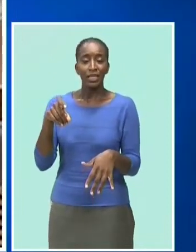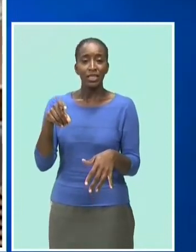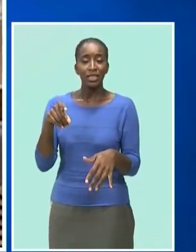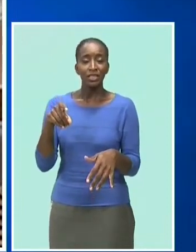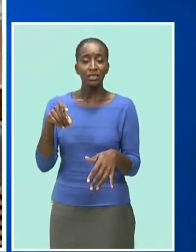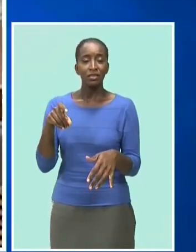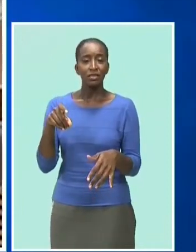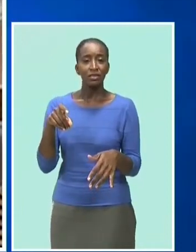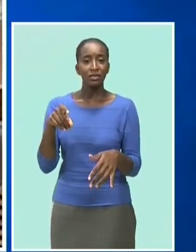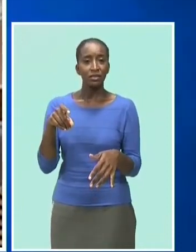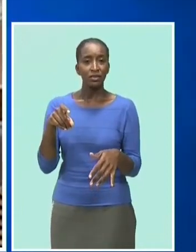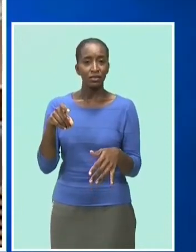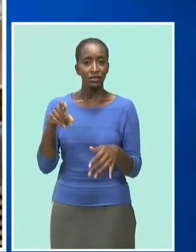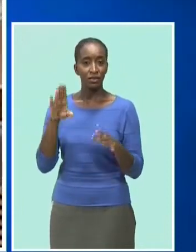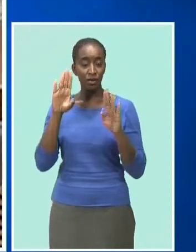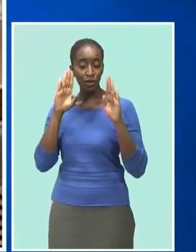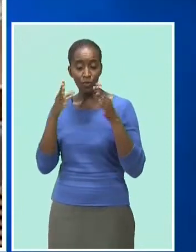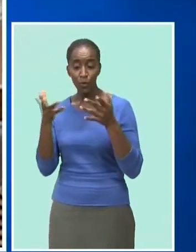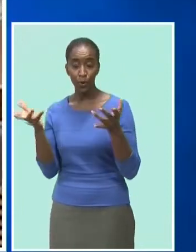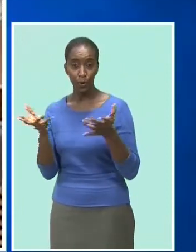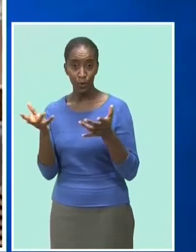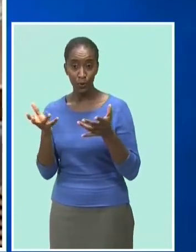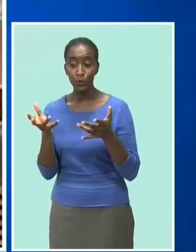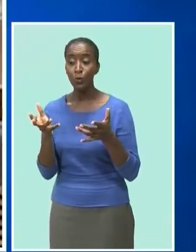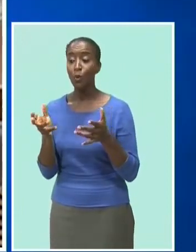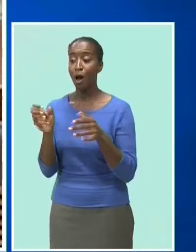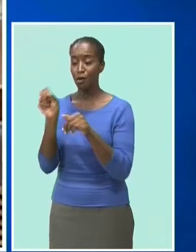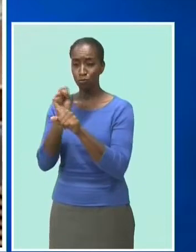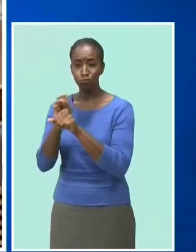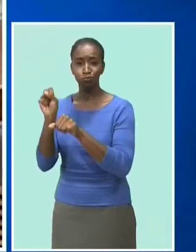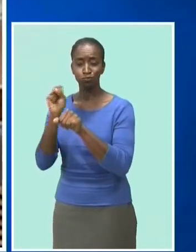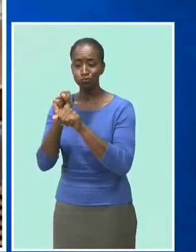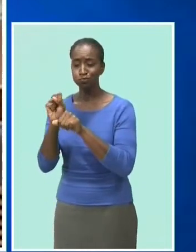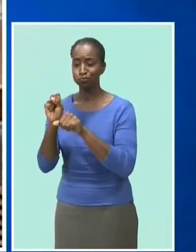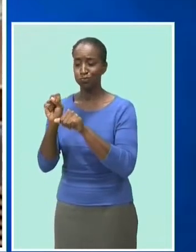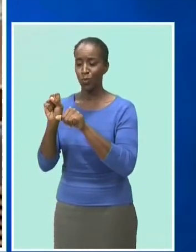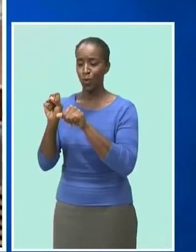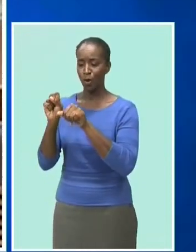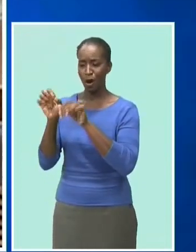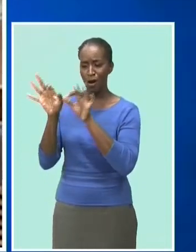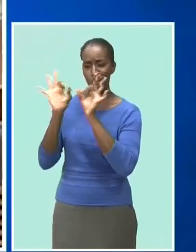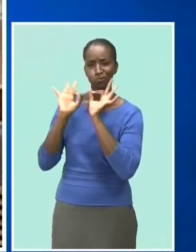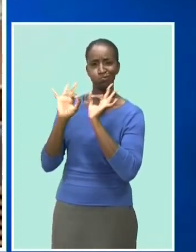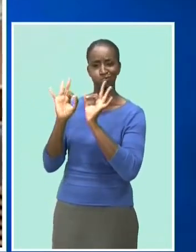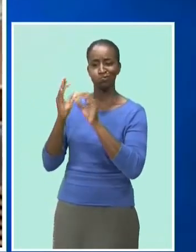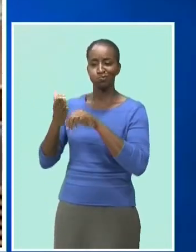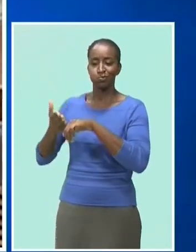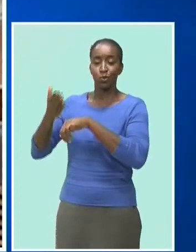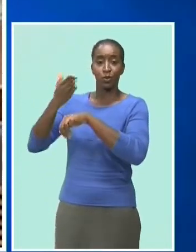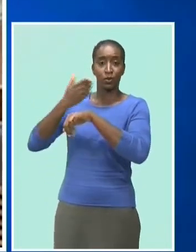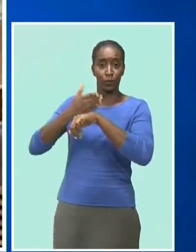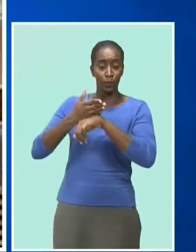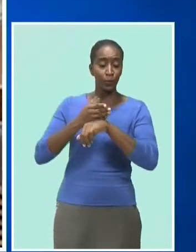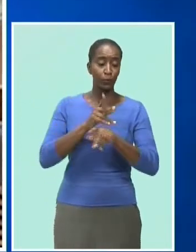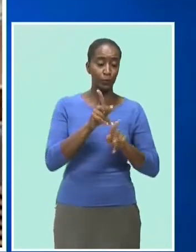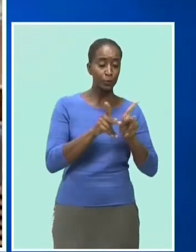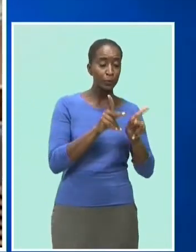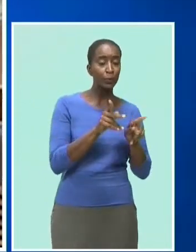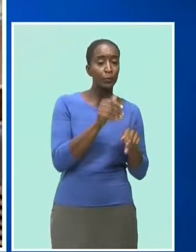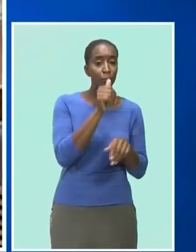more on improving the productivity of our country, when we need to focus even more on becoming